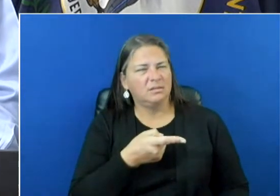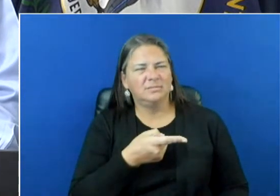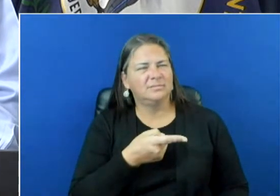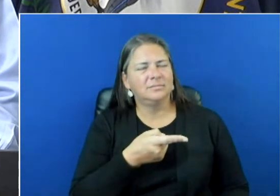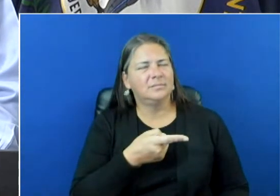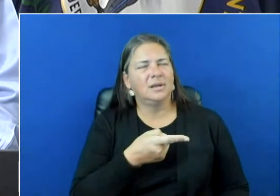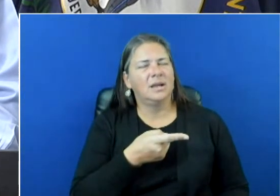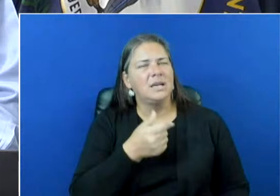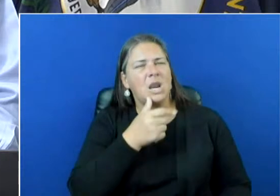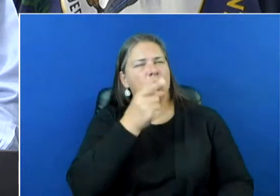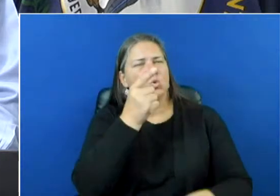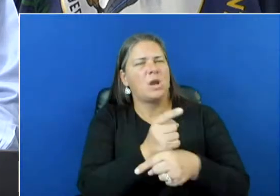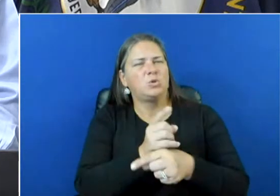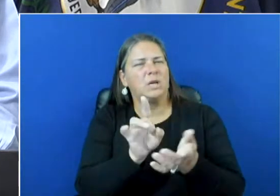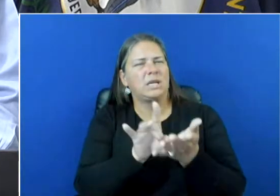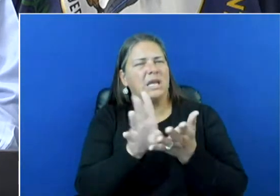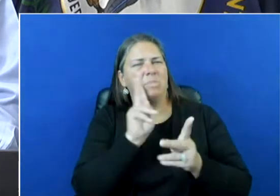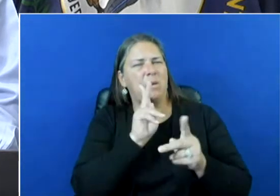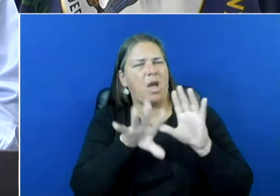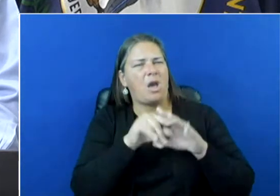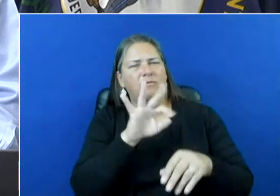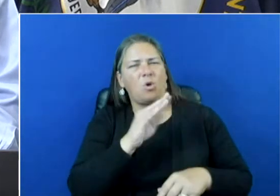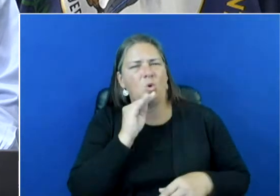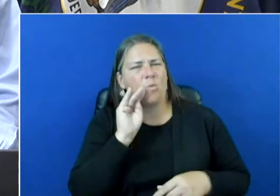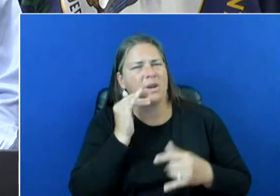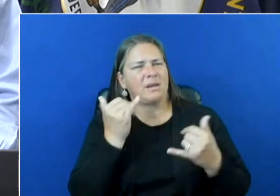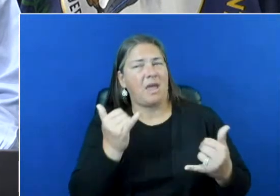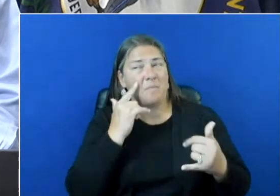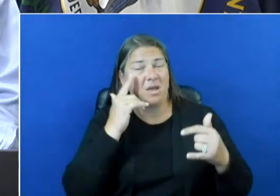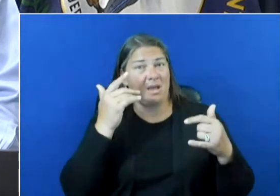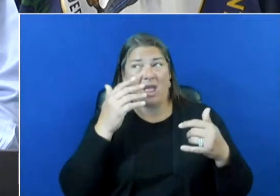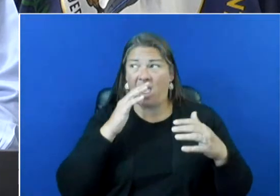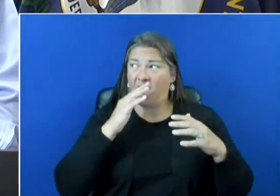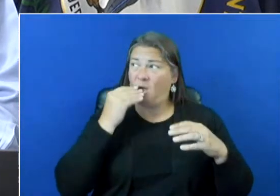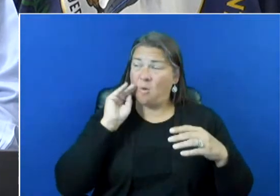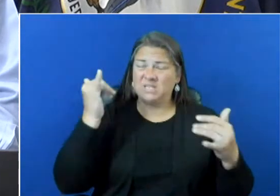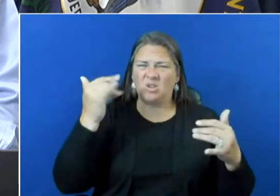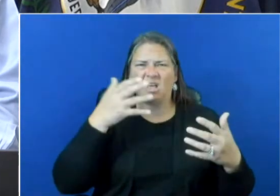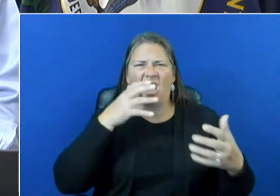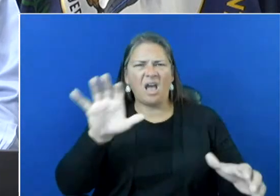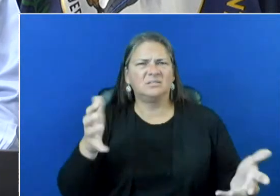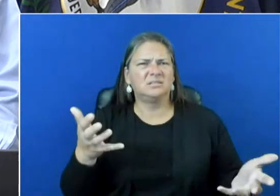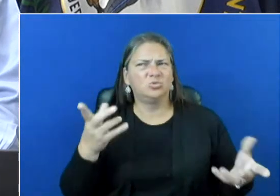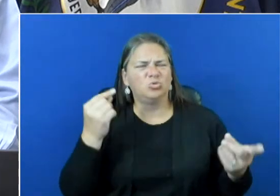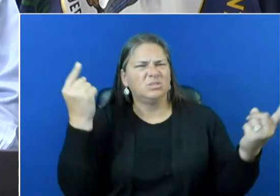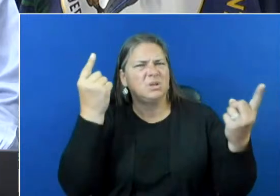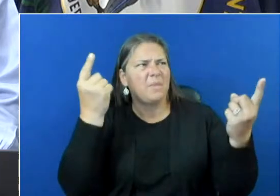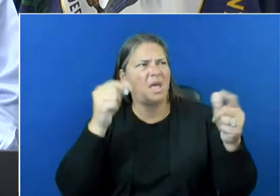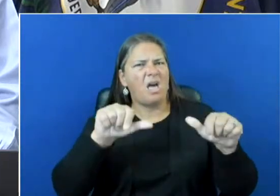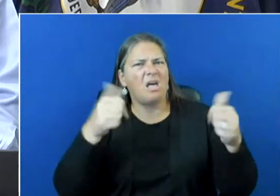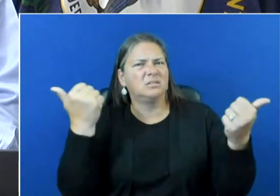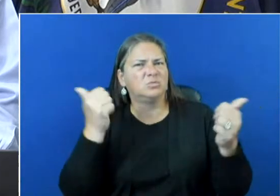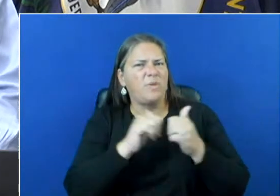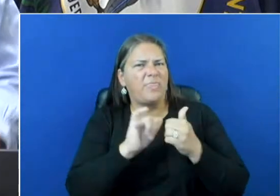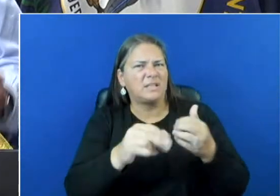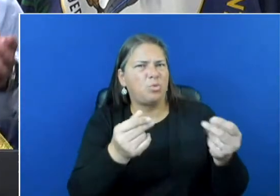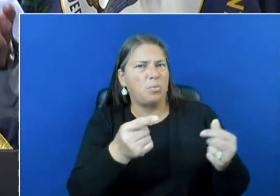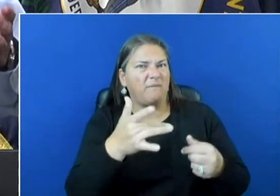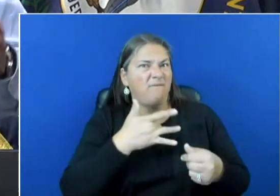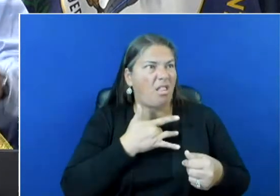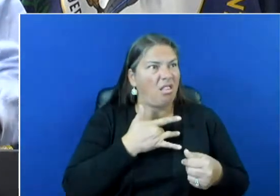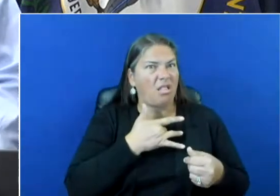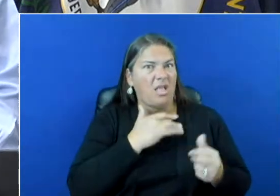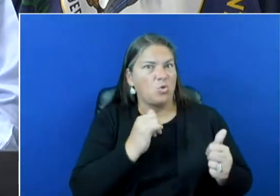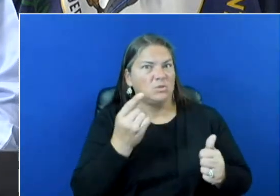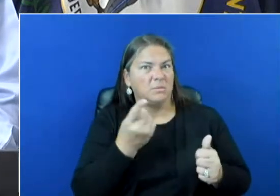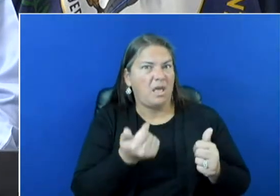kick somebody out right now because the housing market is hot and maybe you could do something different with the property. So to